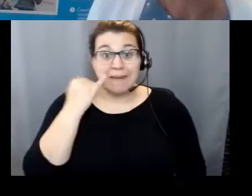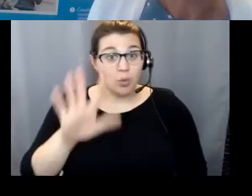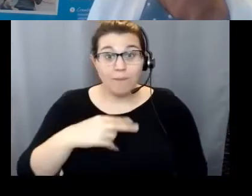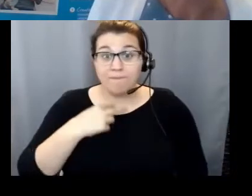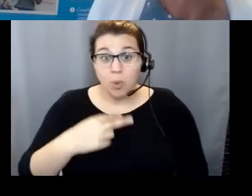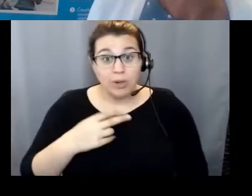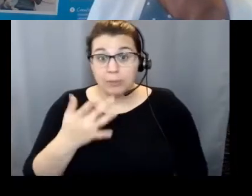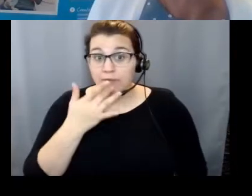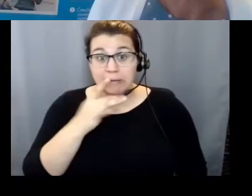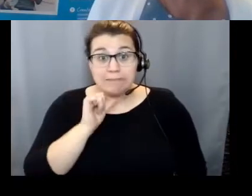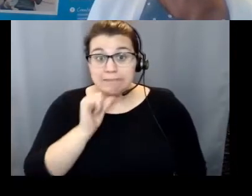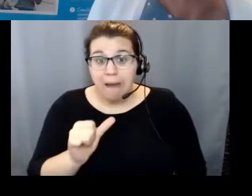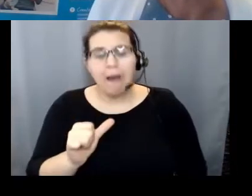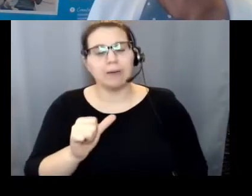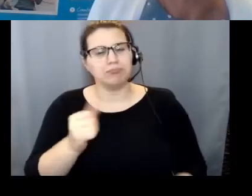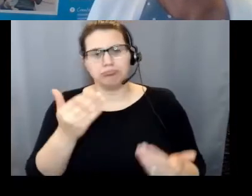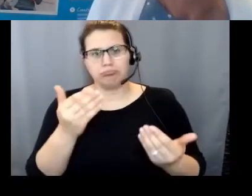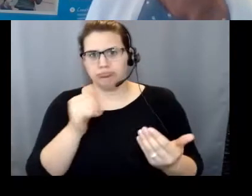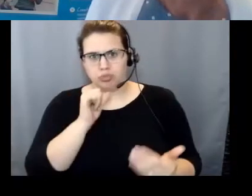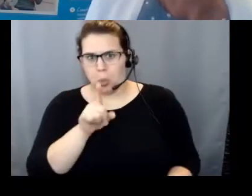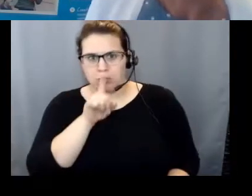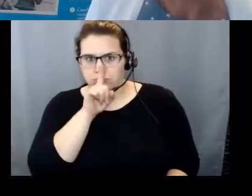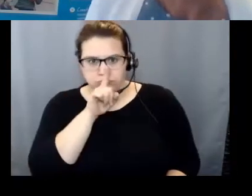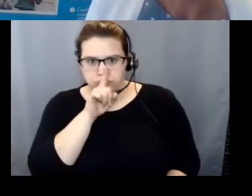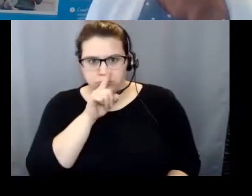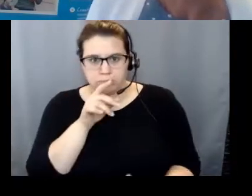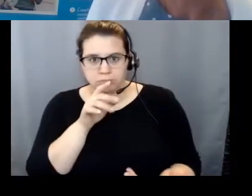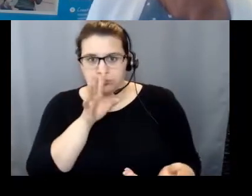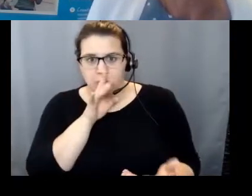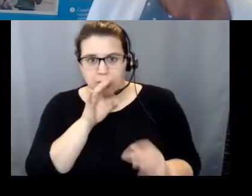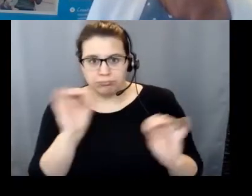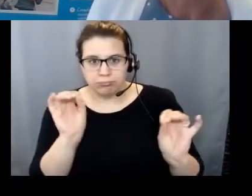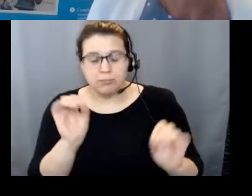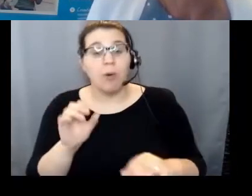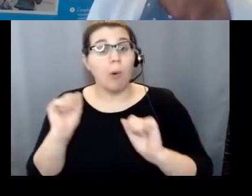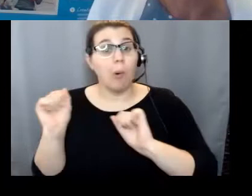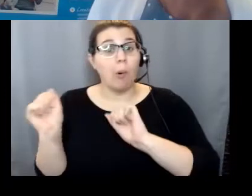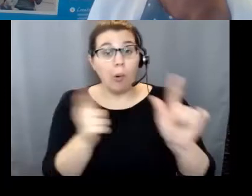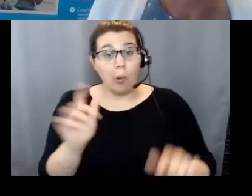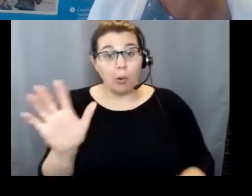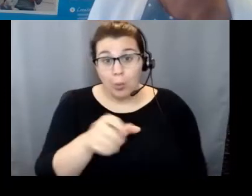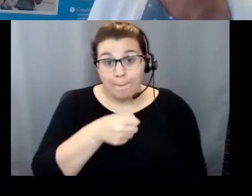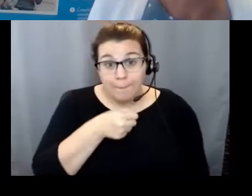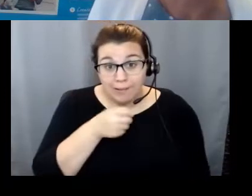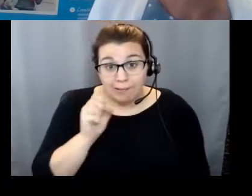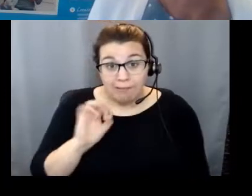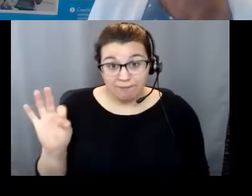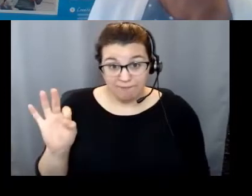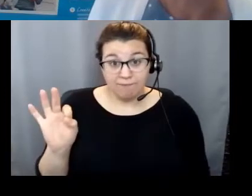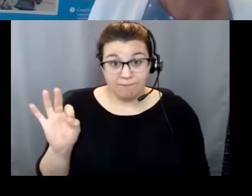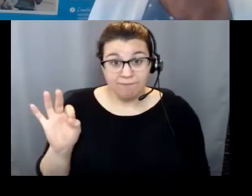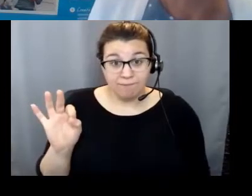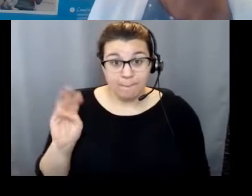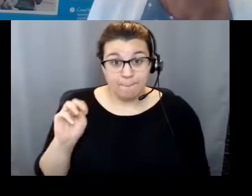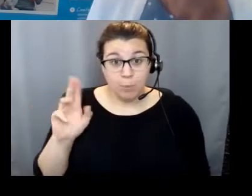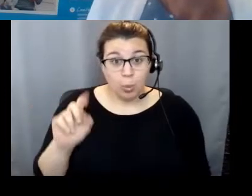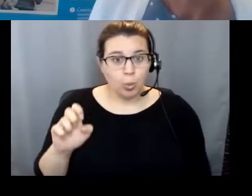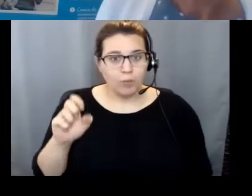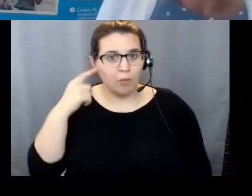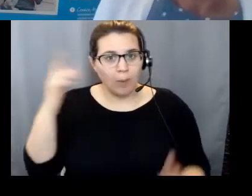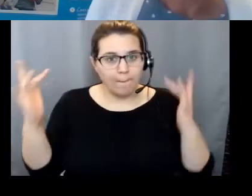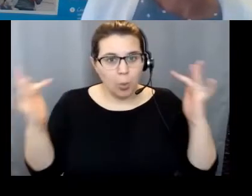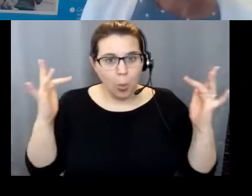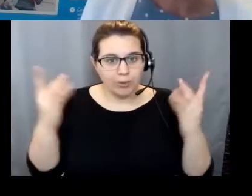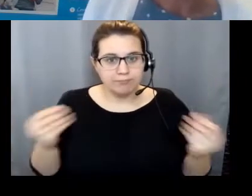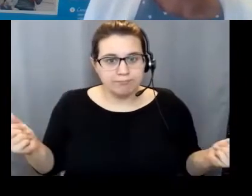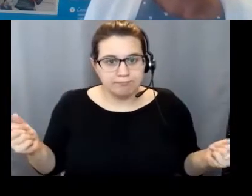recorded, just please do not speak during the call. All attendee microphones have been muted to eliminate any background noise. You